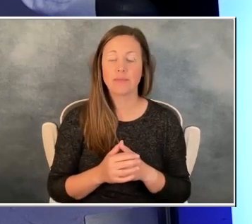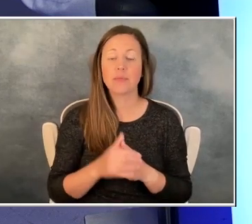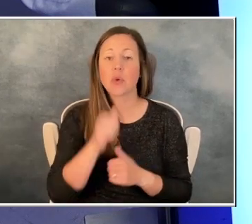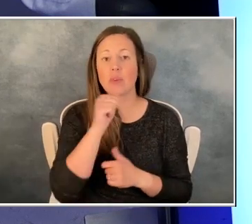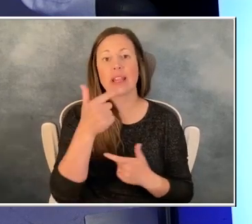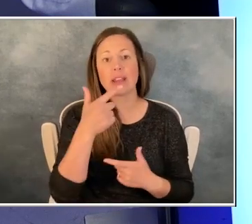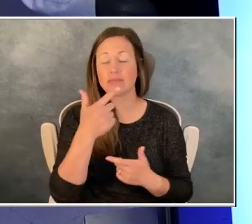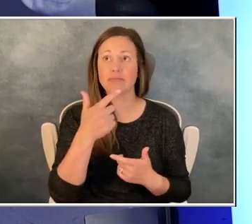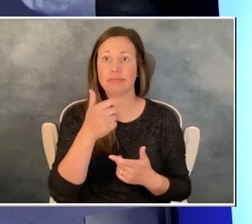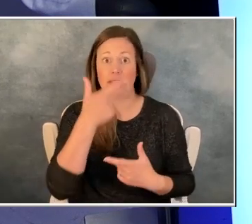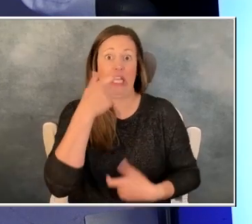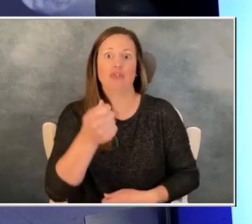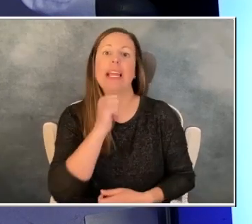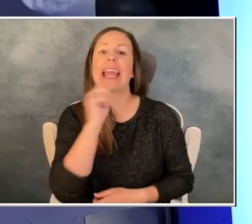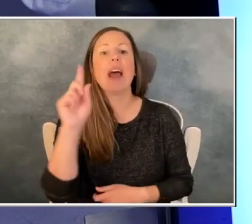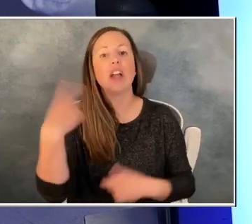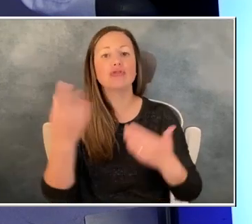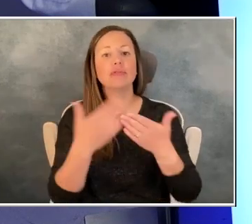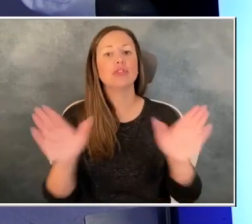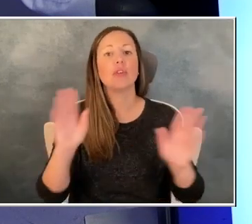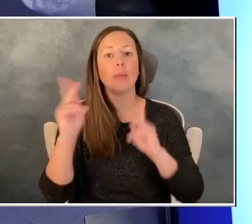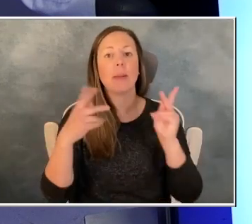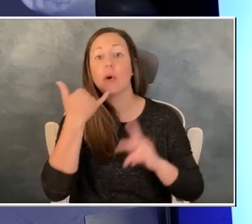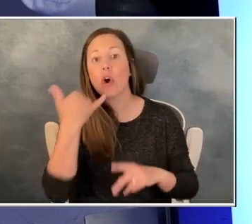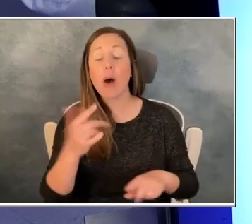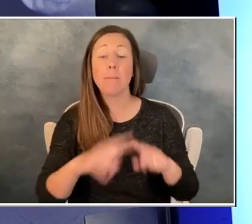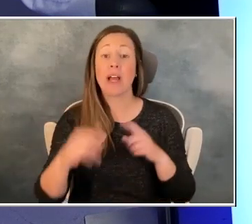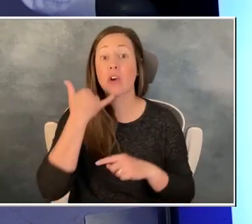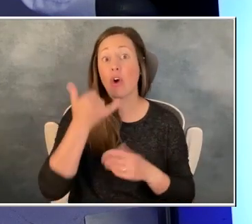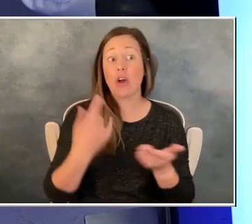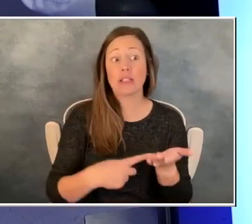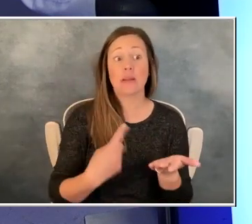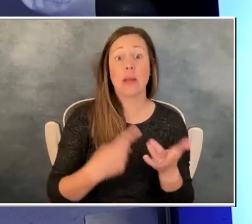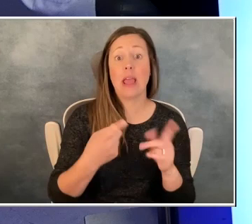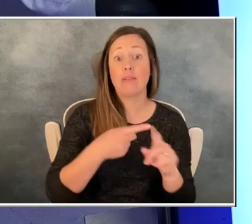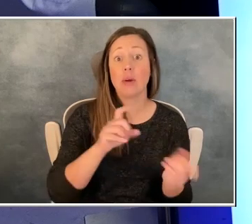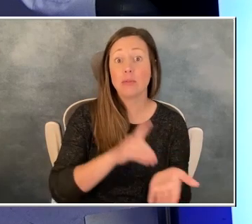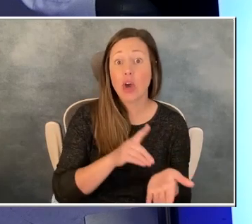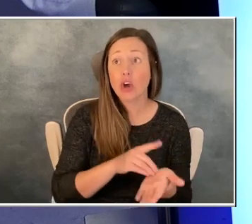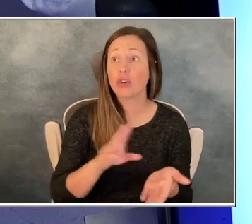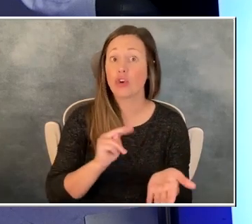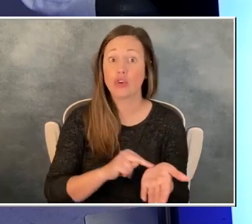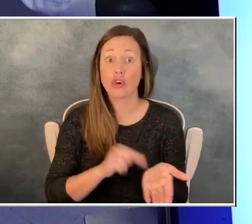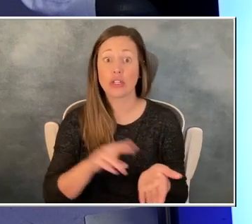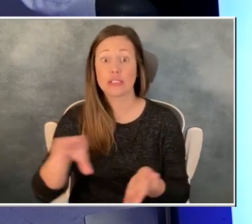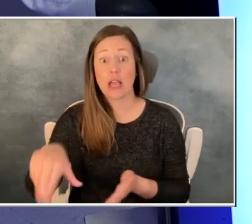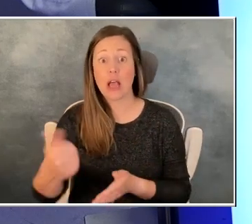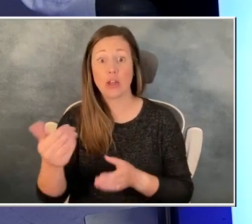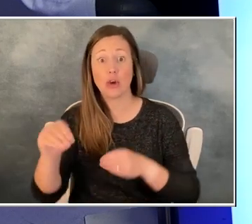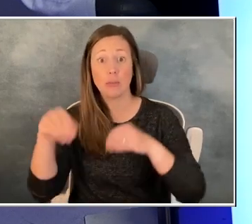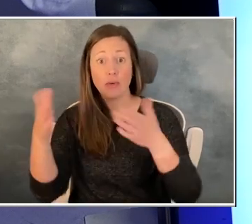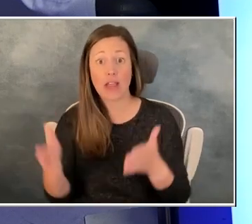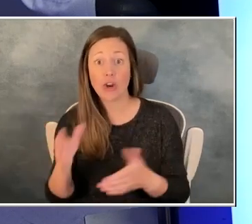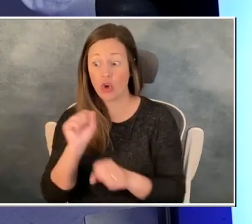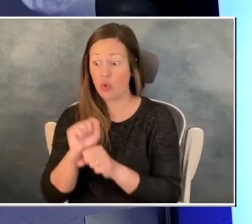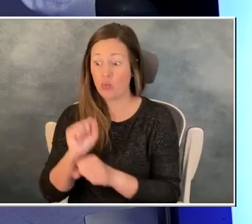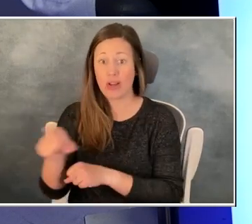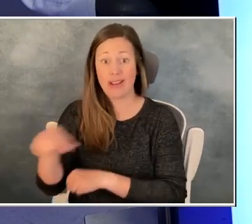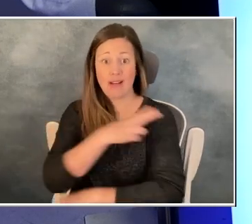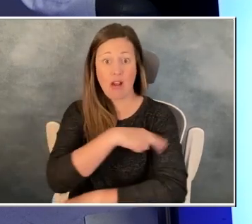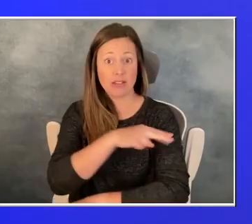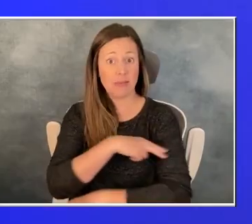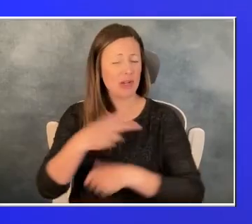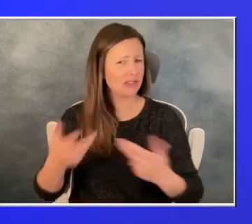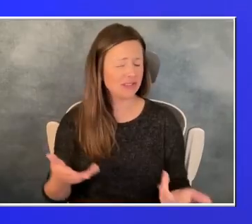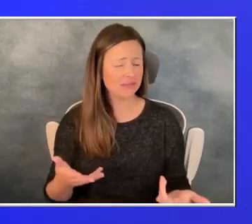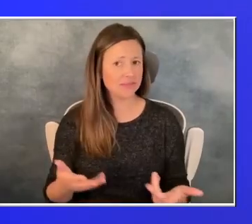public who calls poison control. You get calls from doctors, from nurses, from other providers working in hospitals and clinics. Can you tell us about that? Yeah,